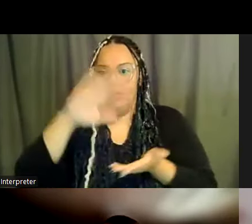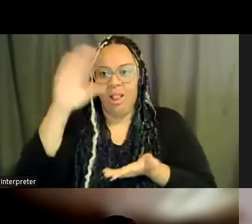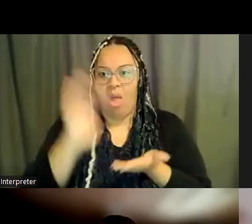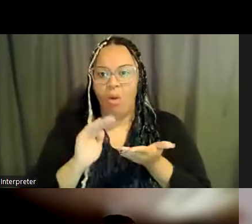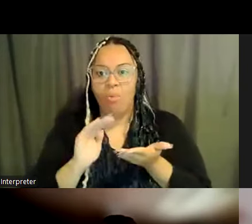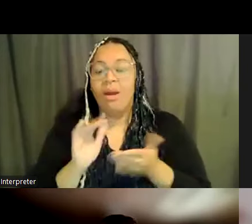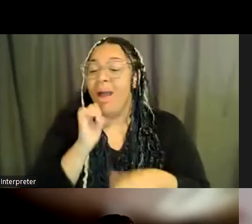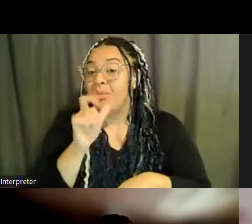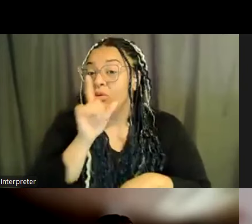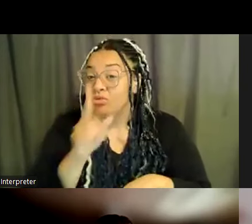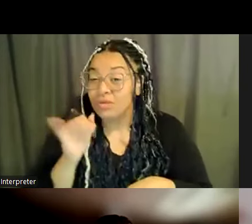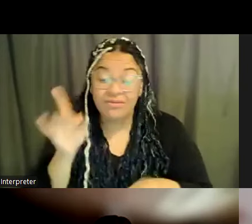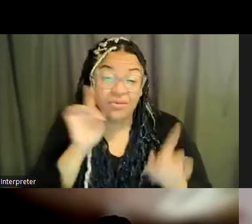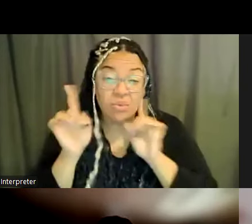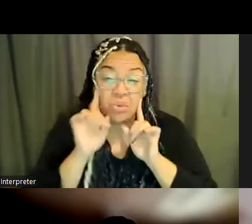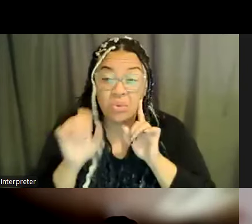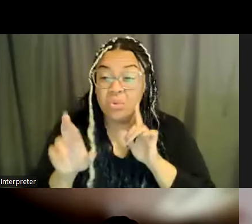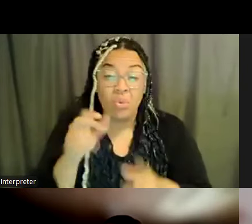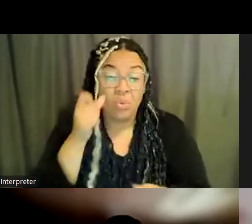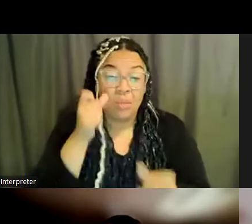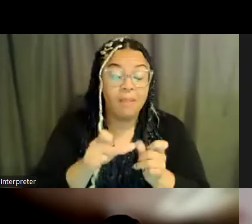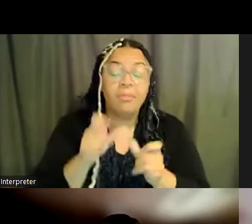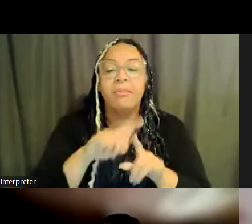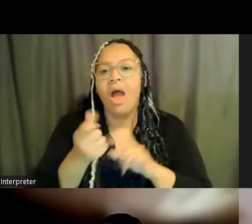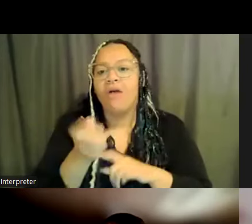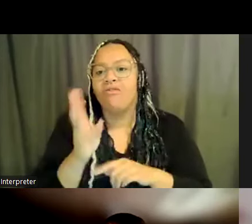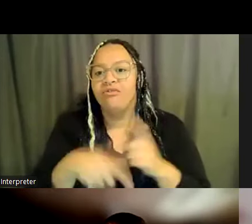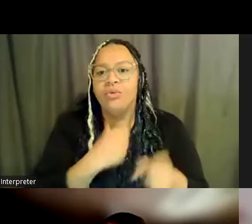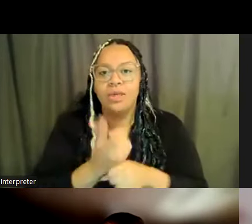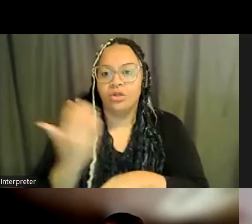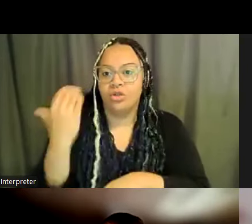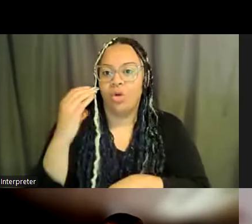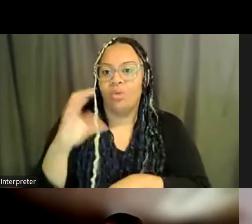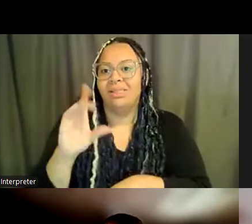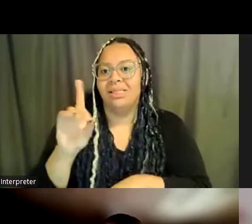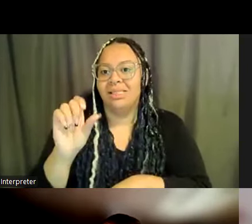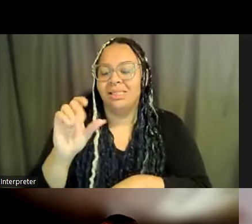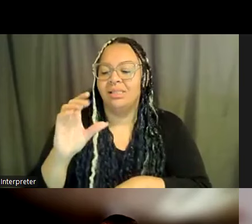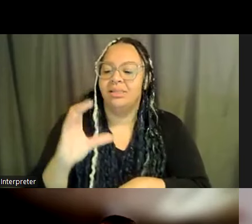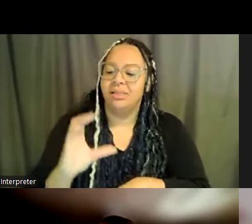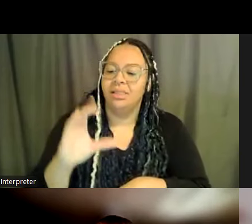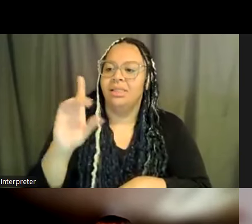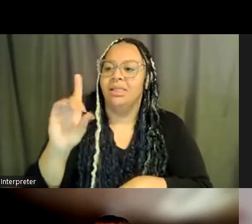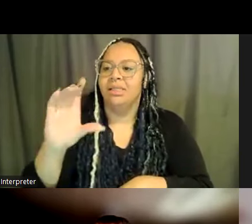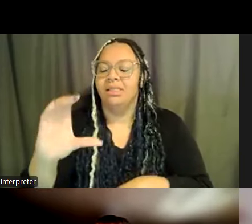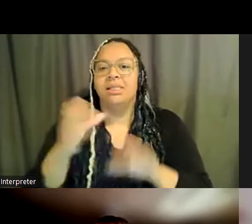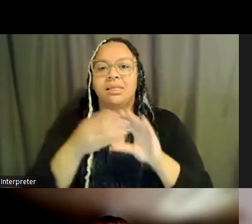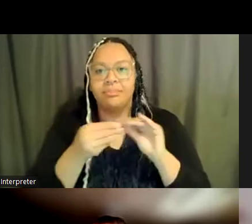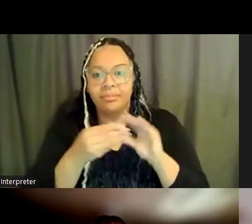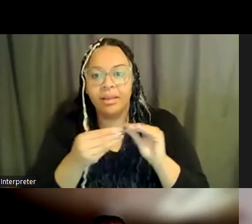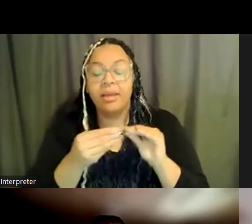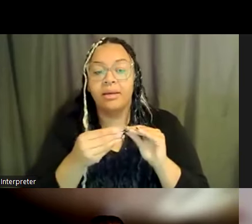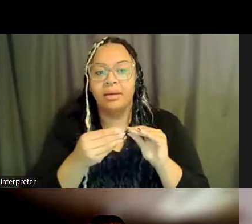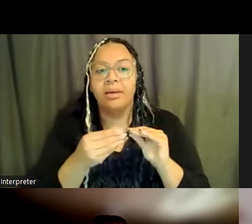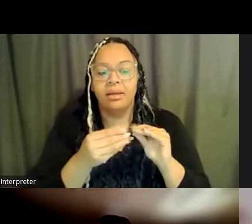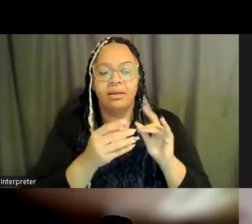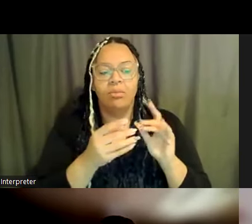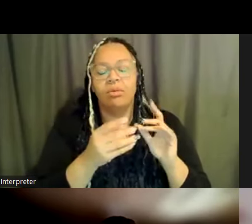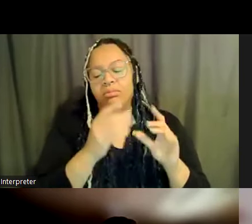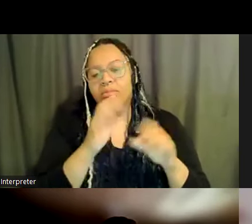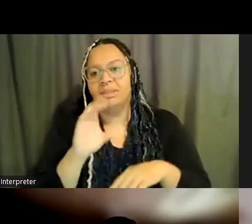if you all heard about this or if you remember, but a few years ago, the CDC came out with a report where they interviewed suicide attempt